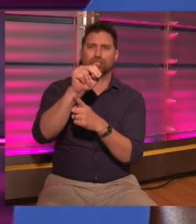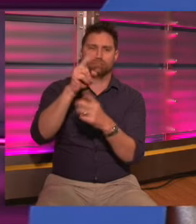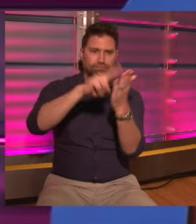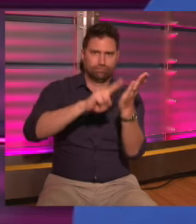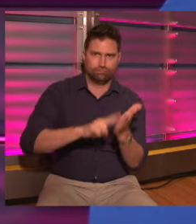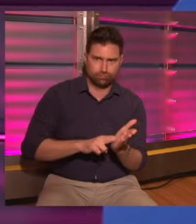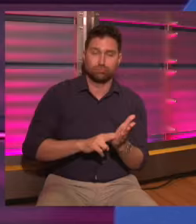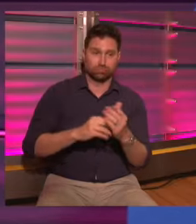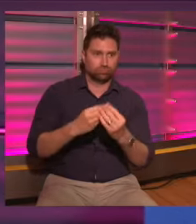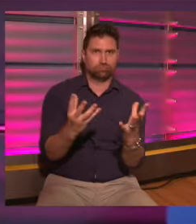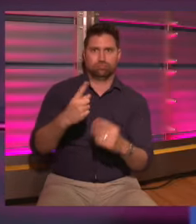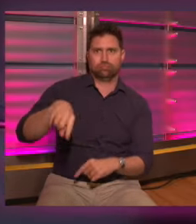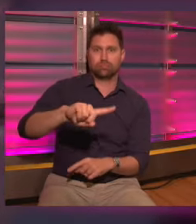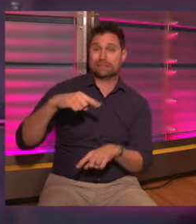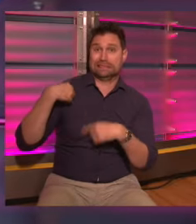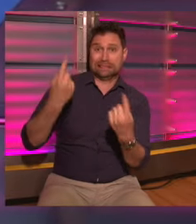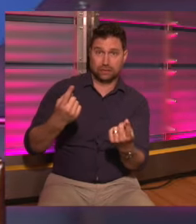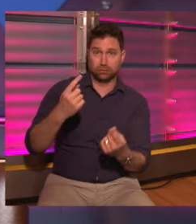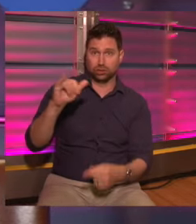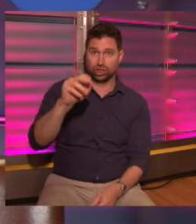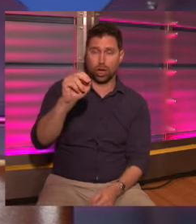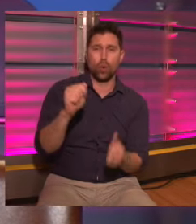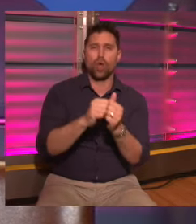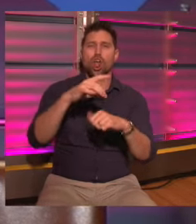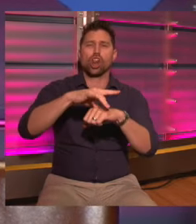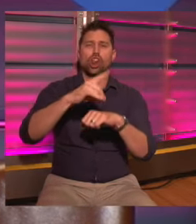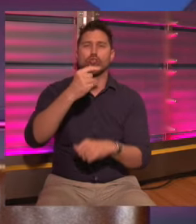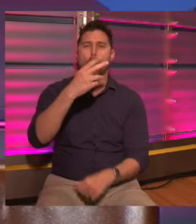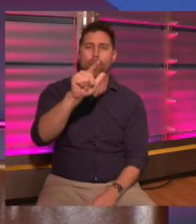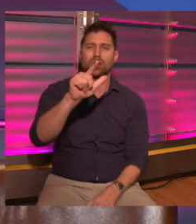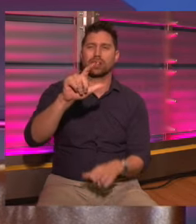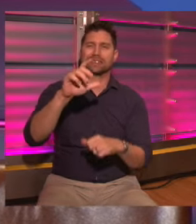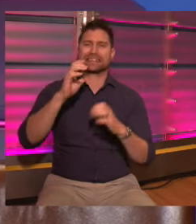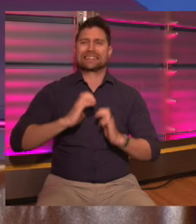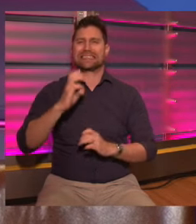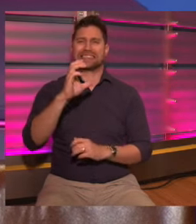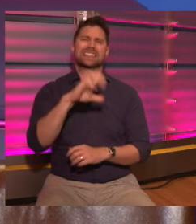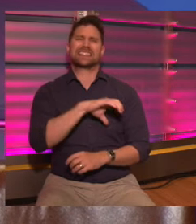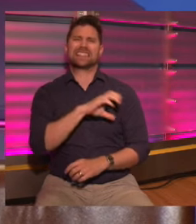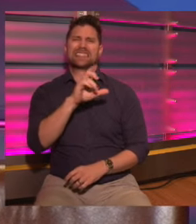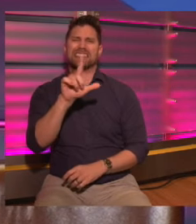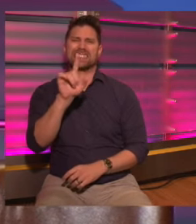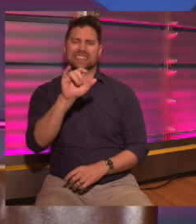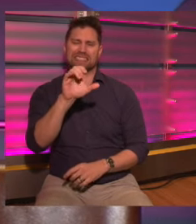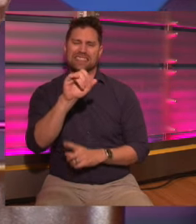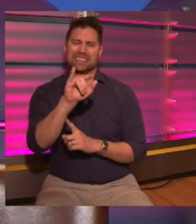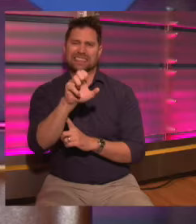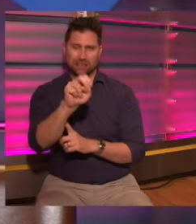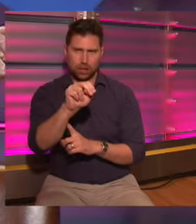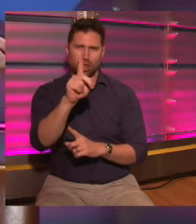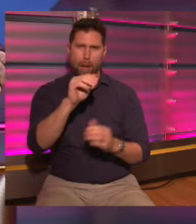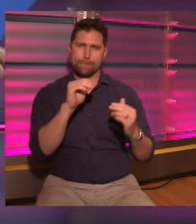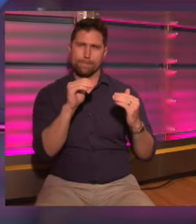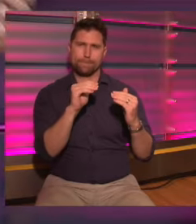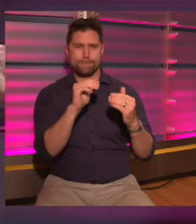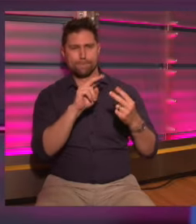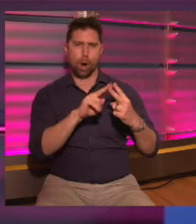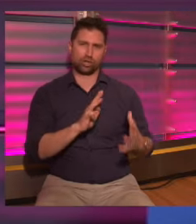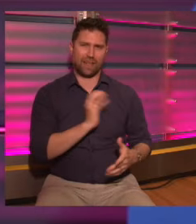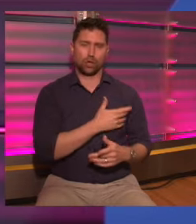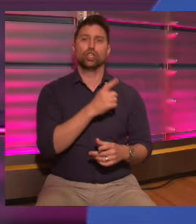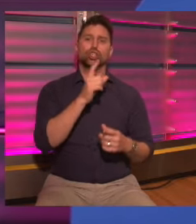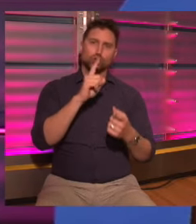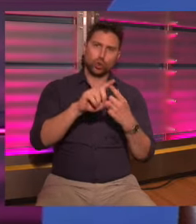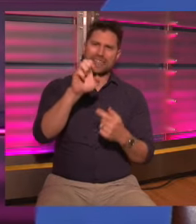since January with Global Citizen, a partner of ours, to earmark money for